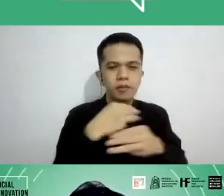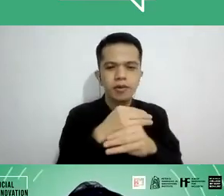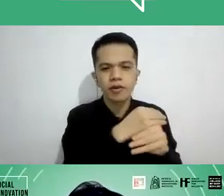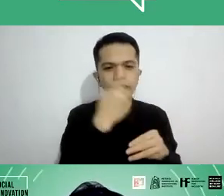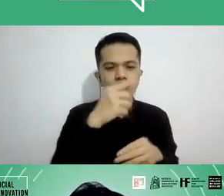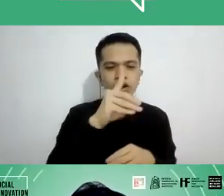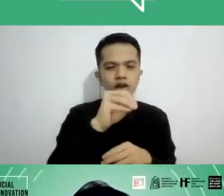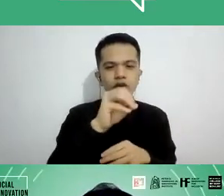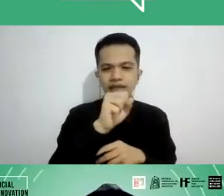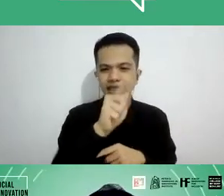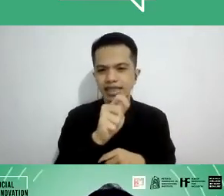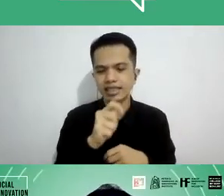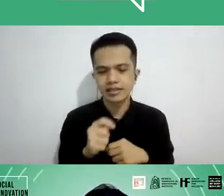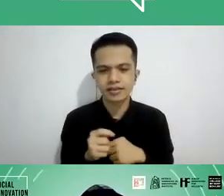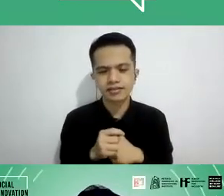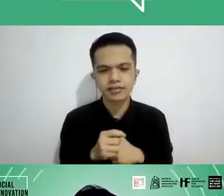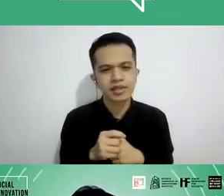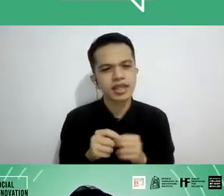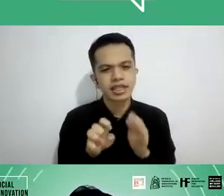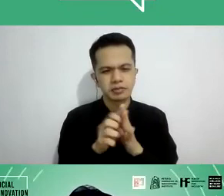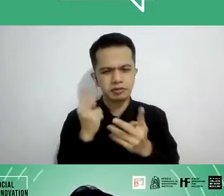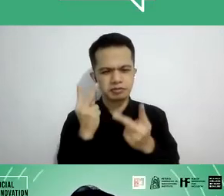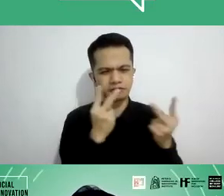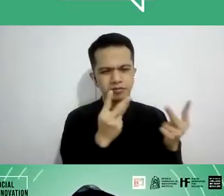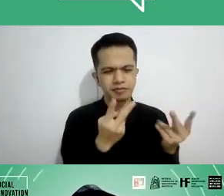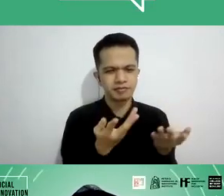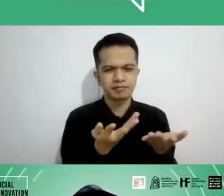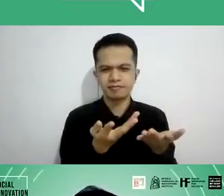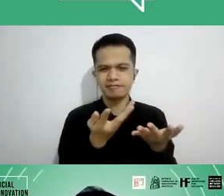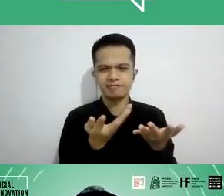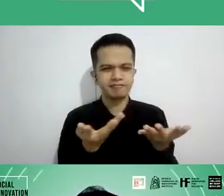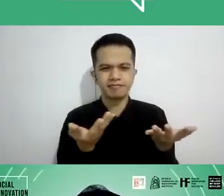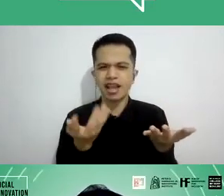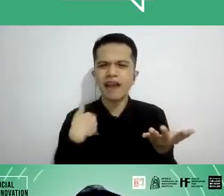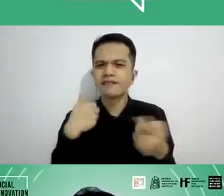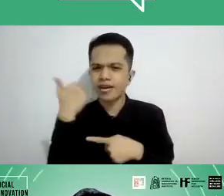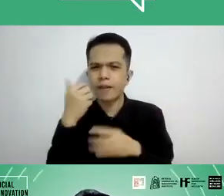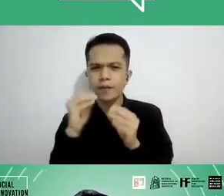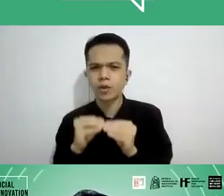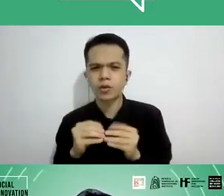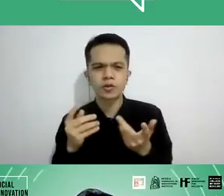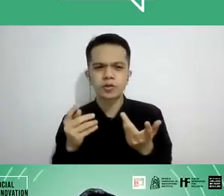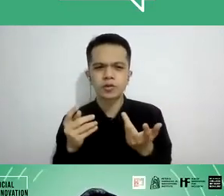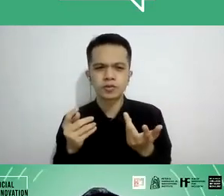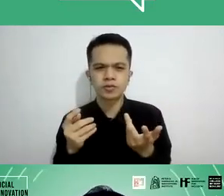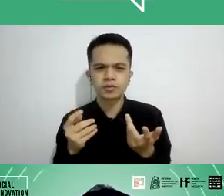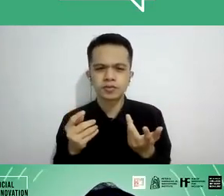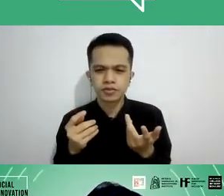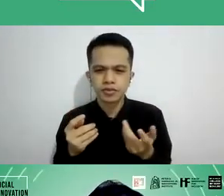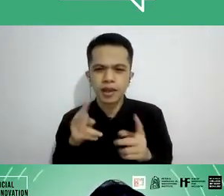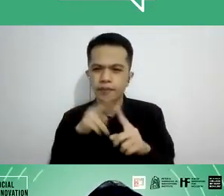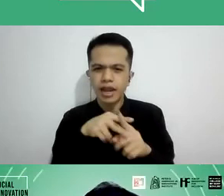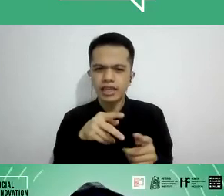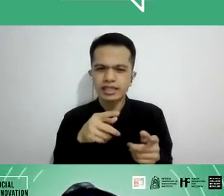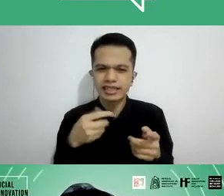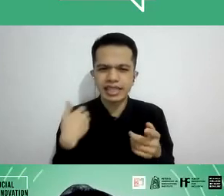DOST. So when we look at these examples, there's others that sort of don't apply here